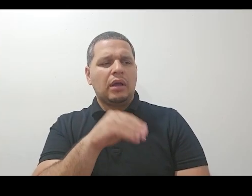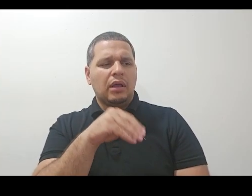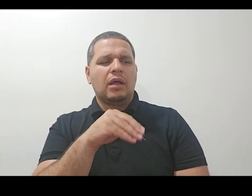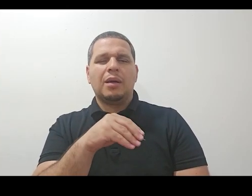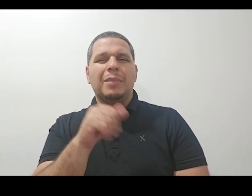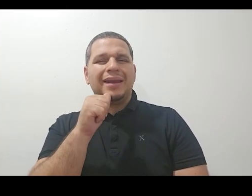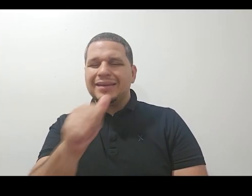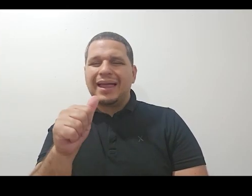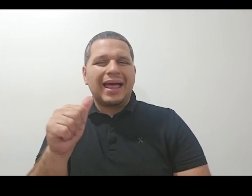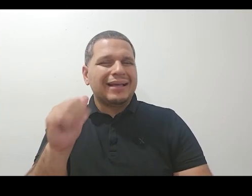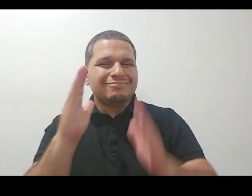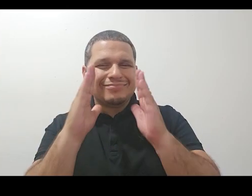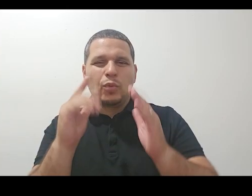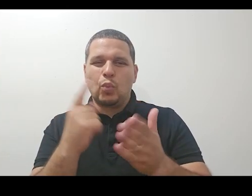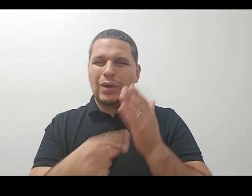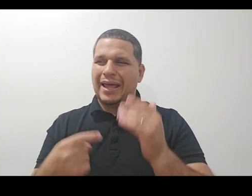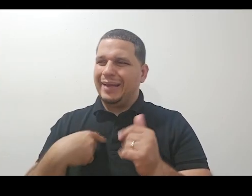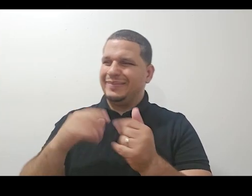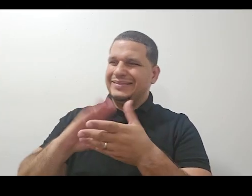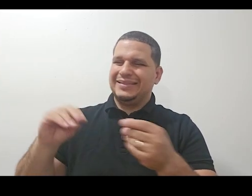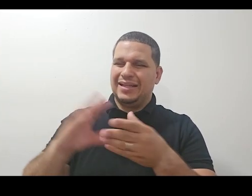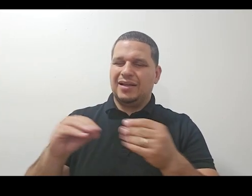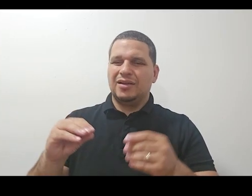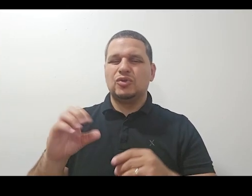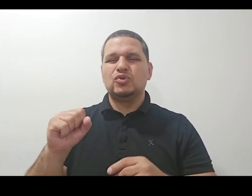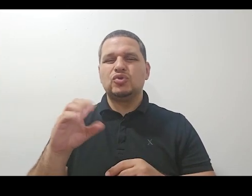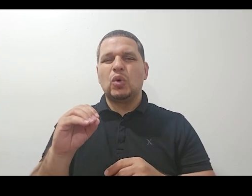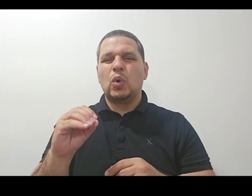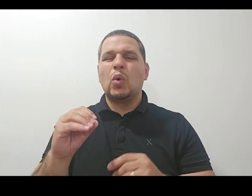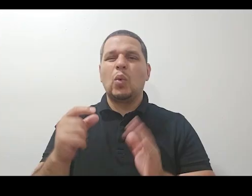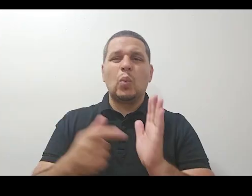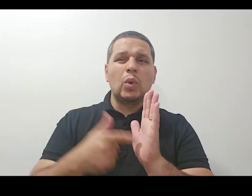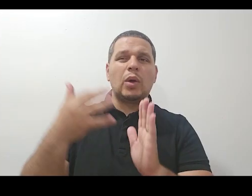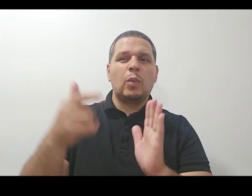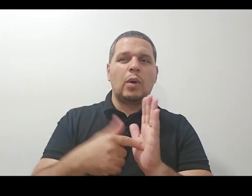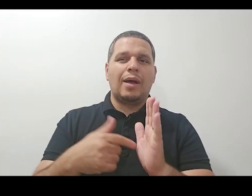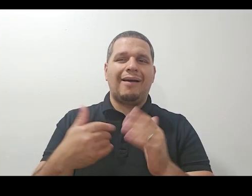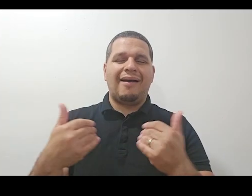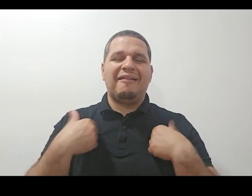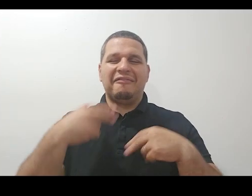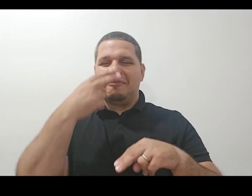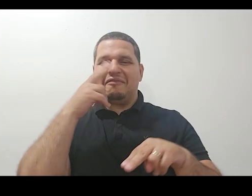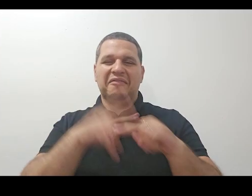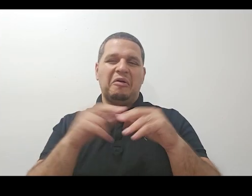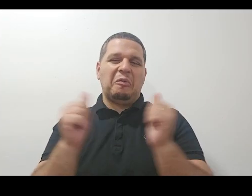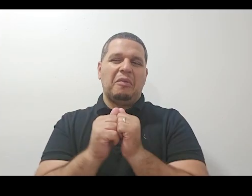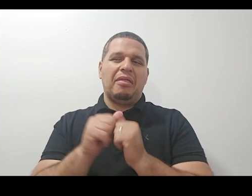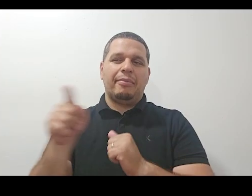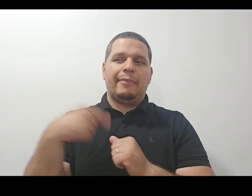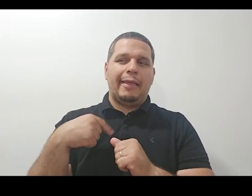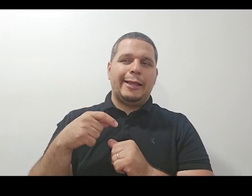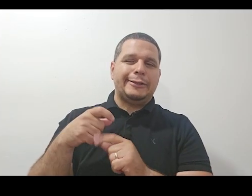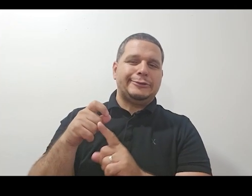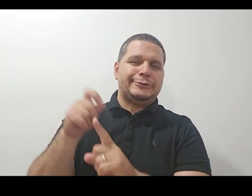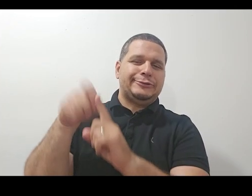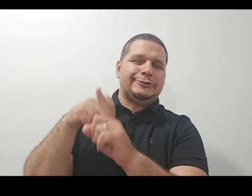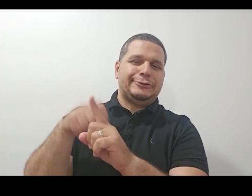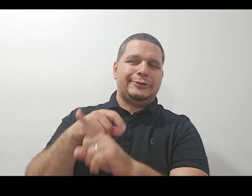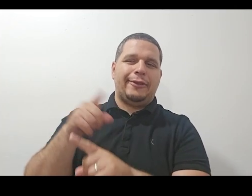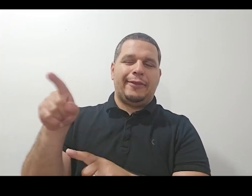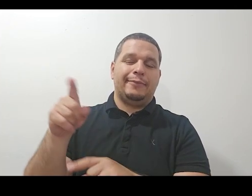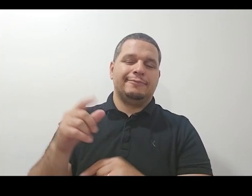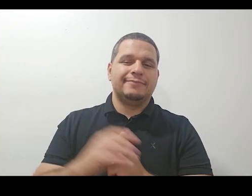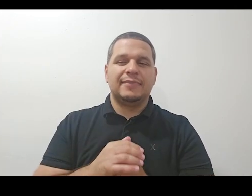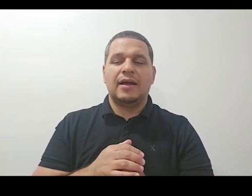sure, not listening to a word I'm saying. So every now and then I like to have fun with them at